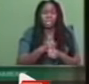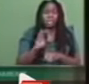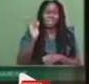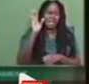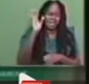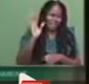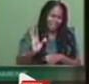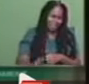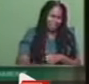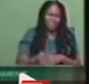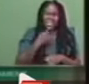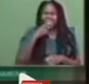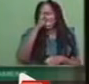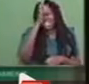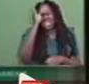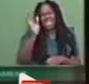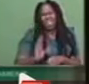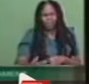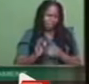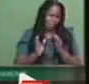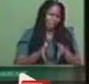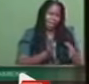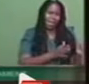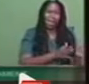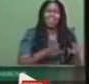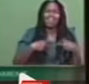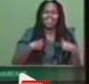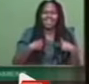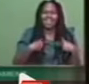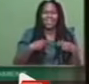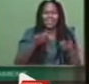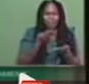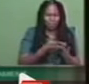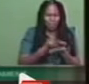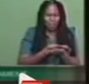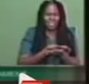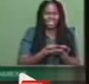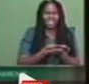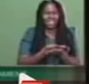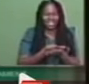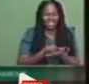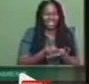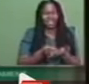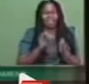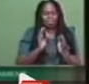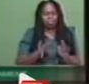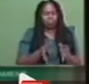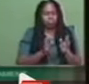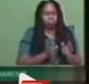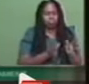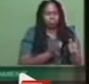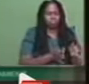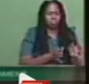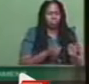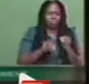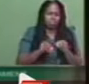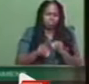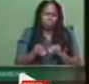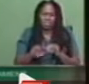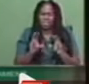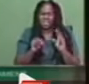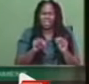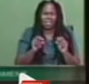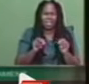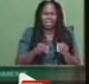never intended. And I want to remind you, Mr. Minister, in your own graph, whilst you say that in the last year we were in office that we